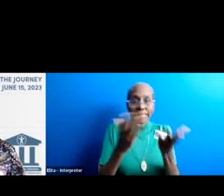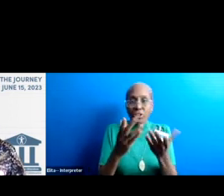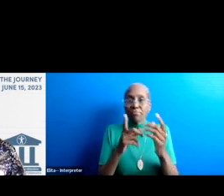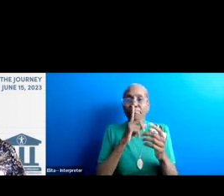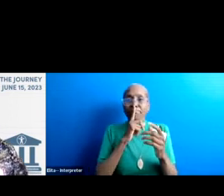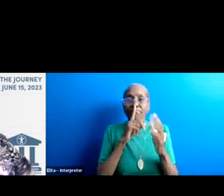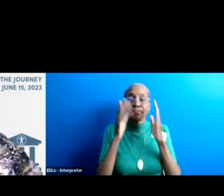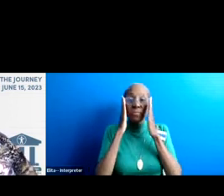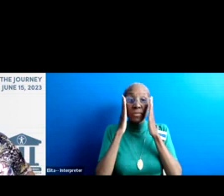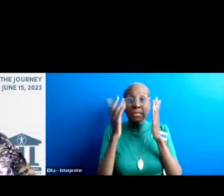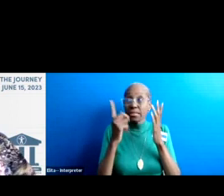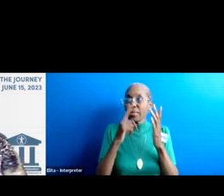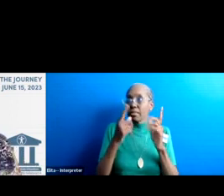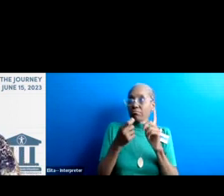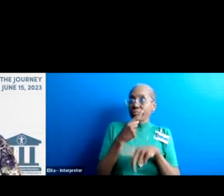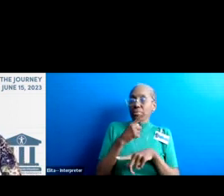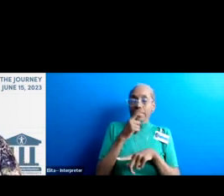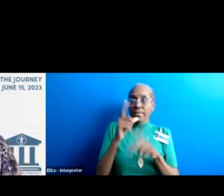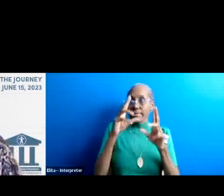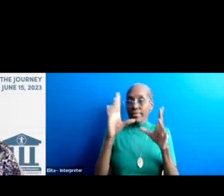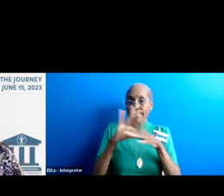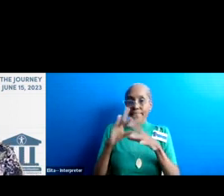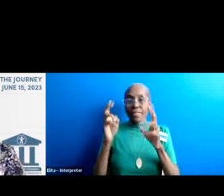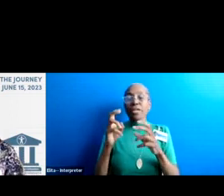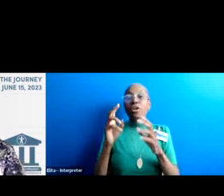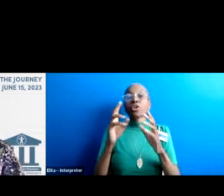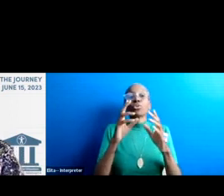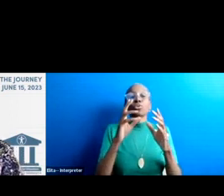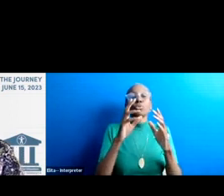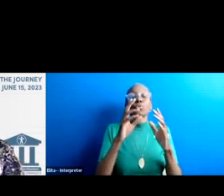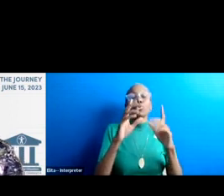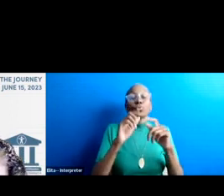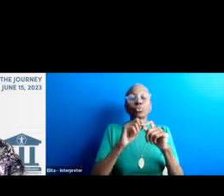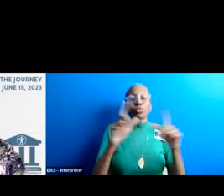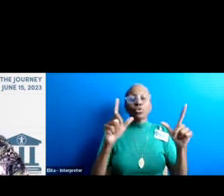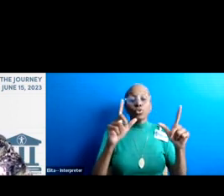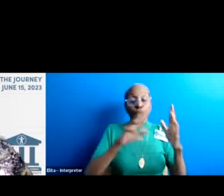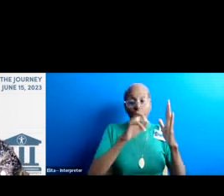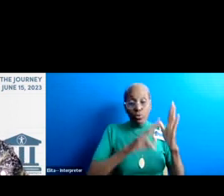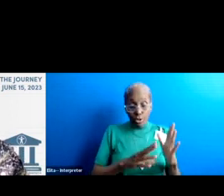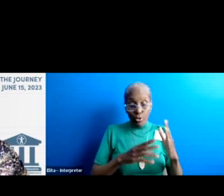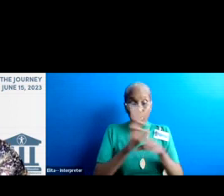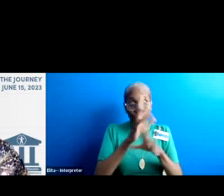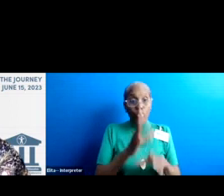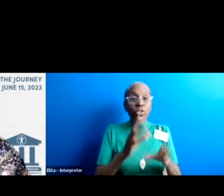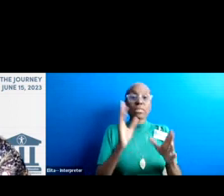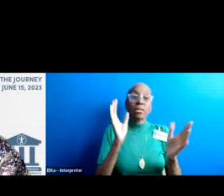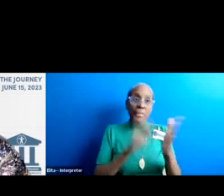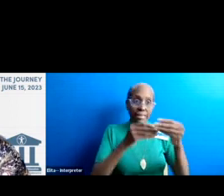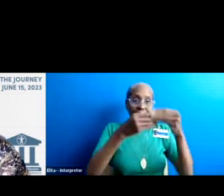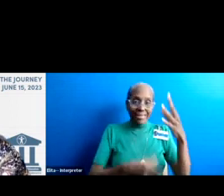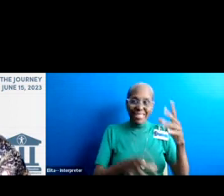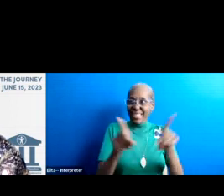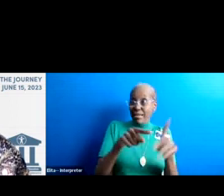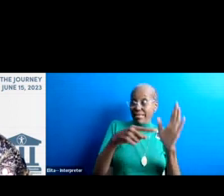that doesn't make sense out of context, because screen reader users can actually pull up a list very similar to the one that we're